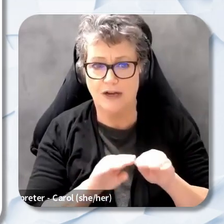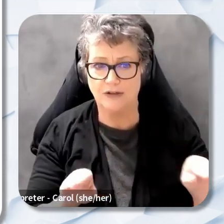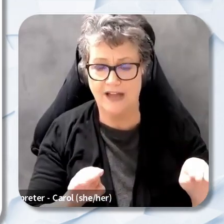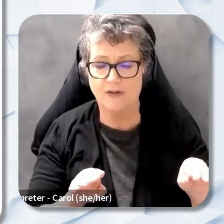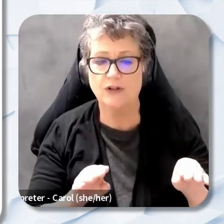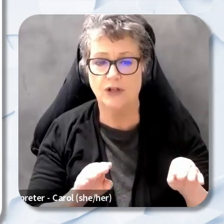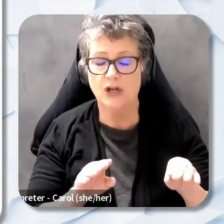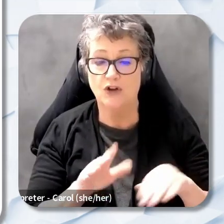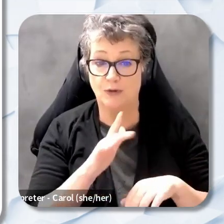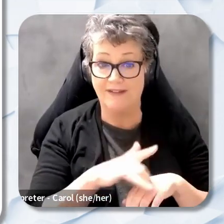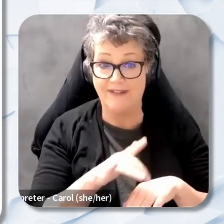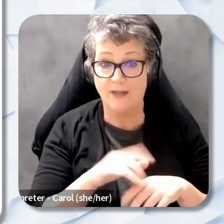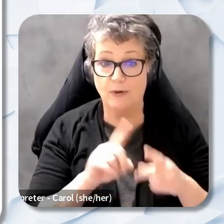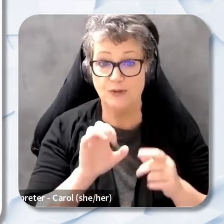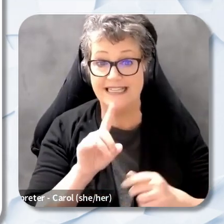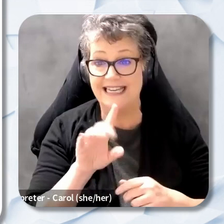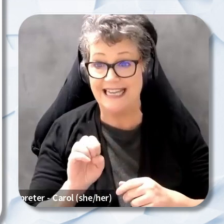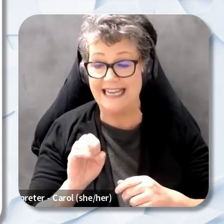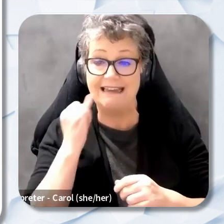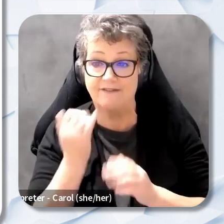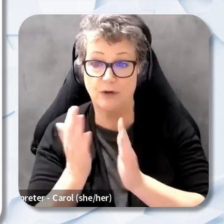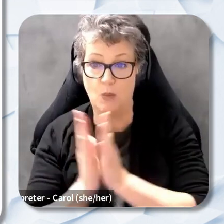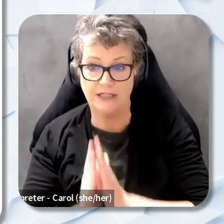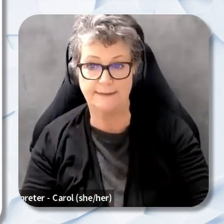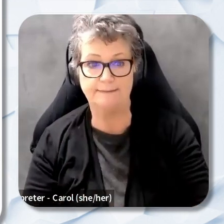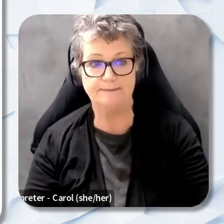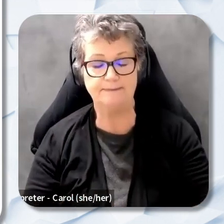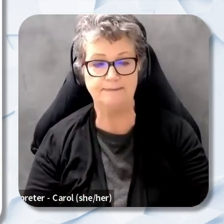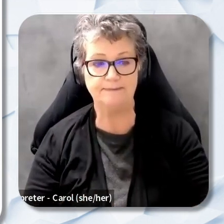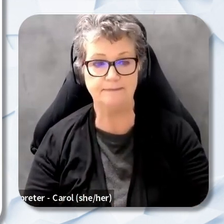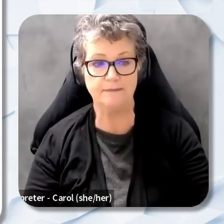to be made available to the CDE as requested.